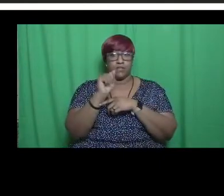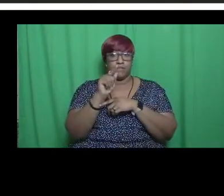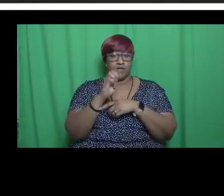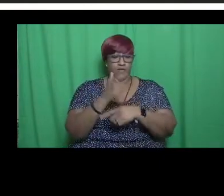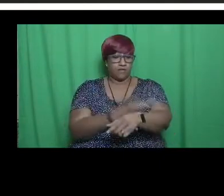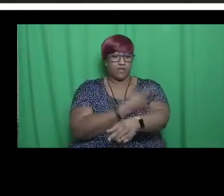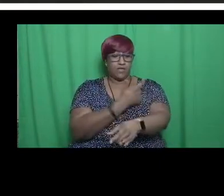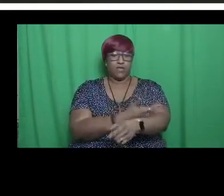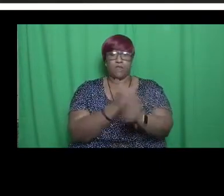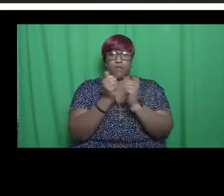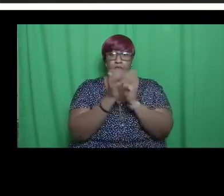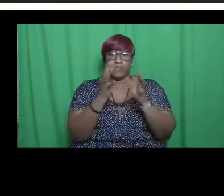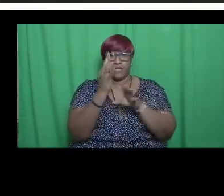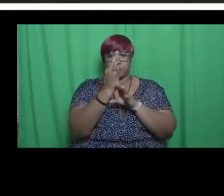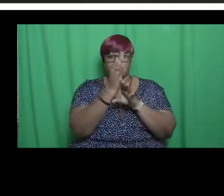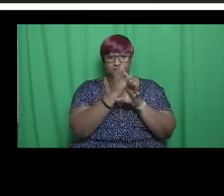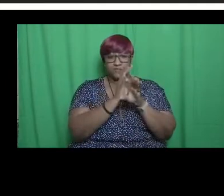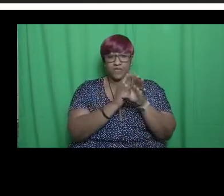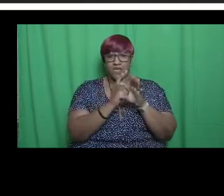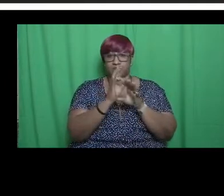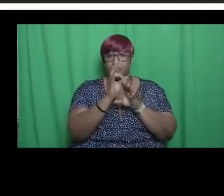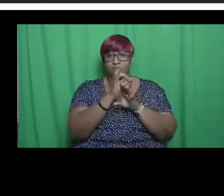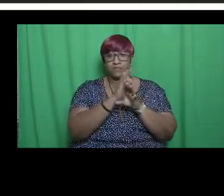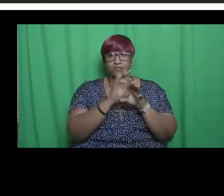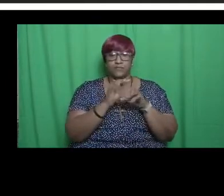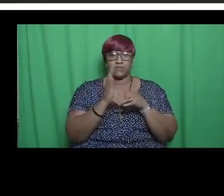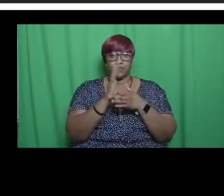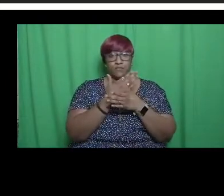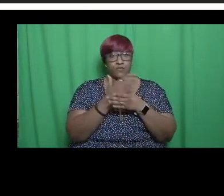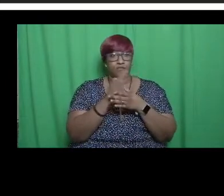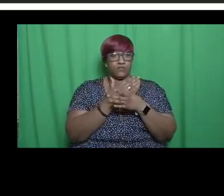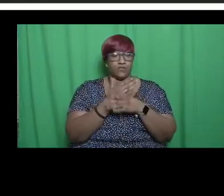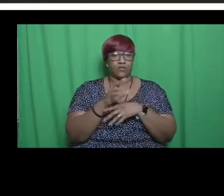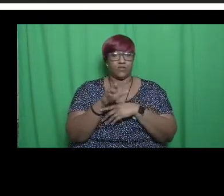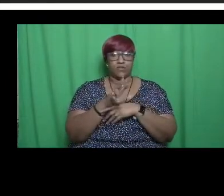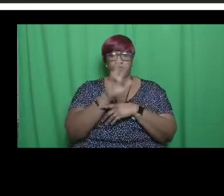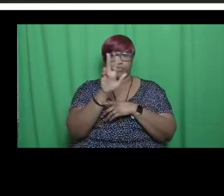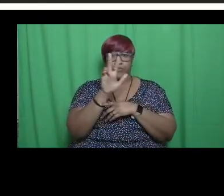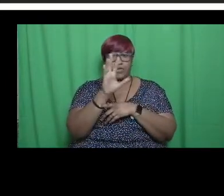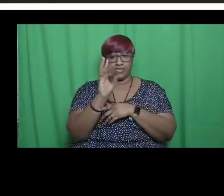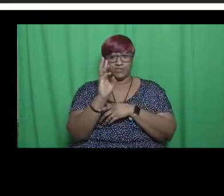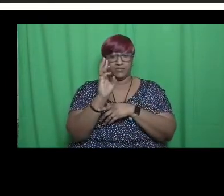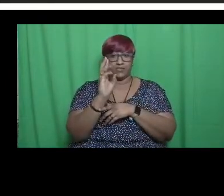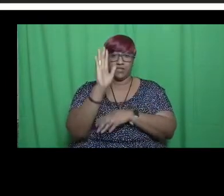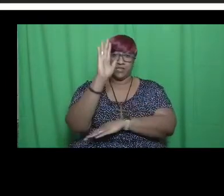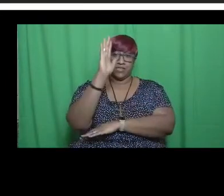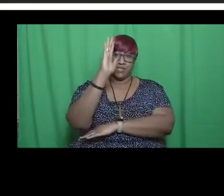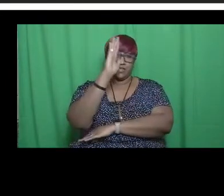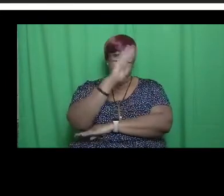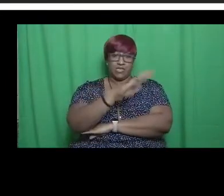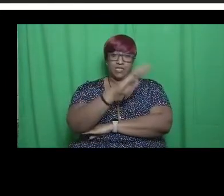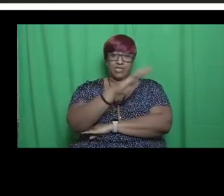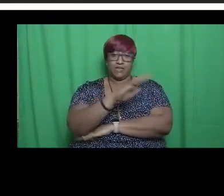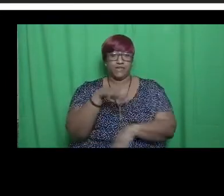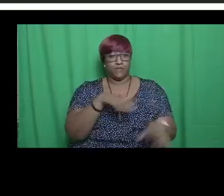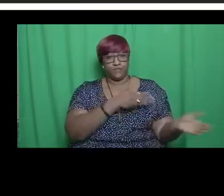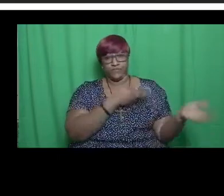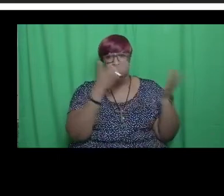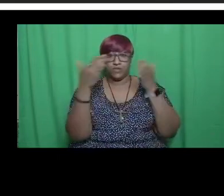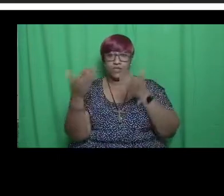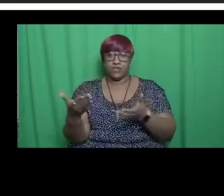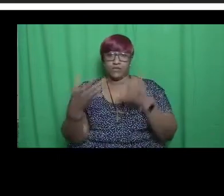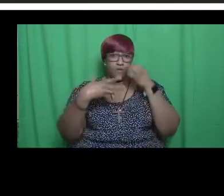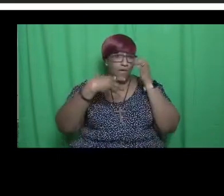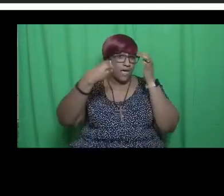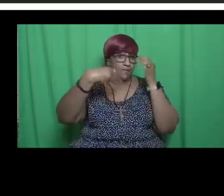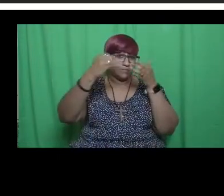without blemish. And then between 3 and 6 o'clock in the evening, take him on the outskirts